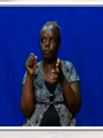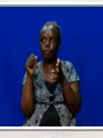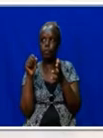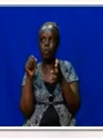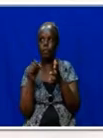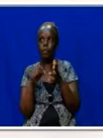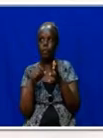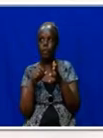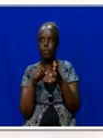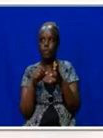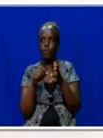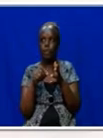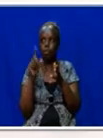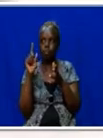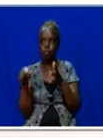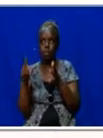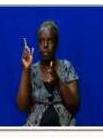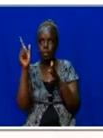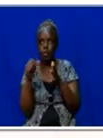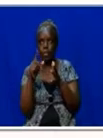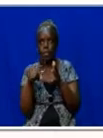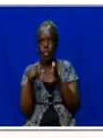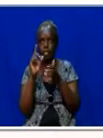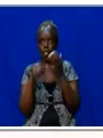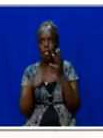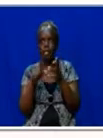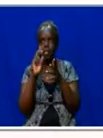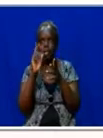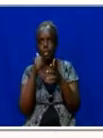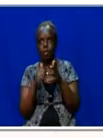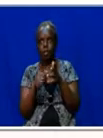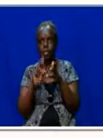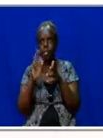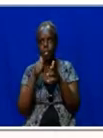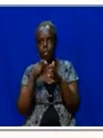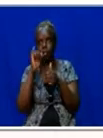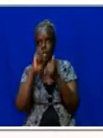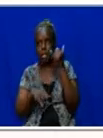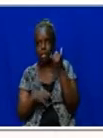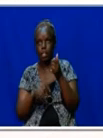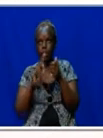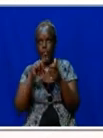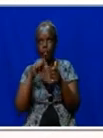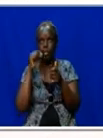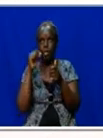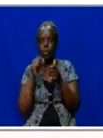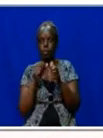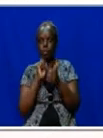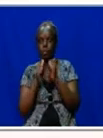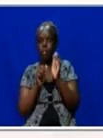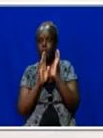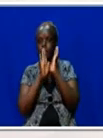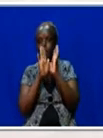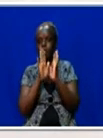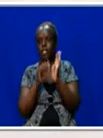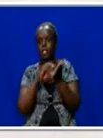remove that, then I remove this and I remove that, I remove this and I remove this, which data point is at